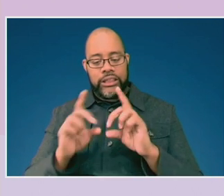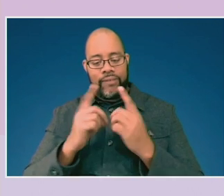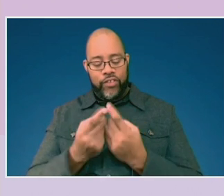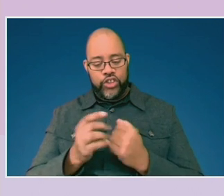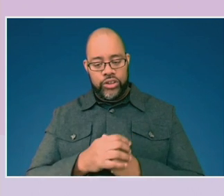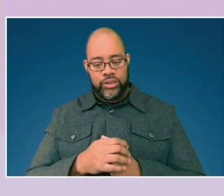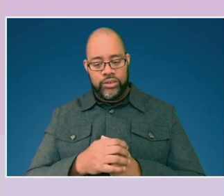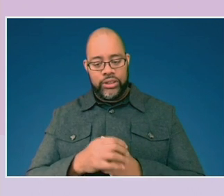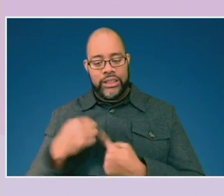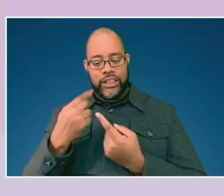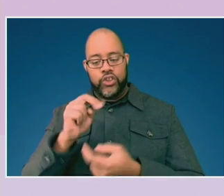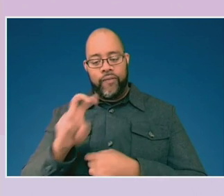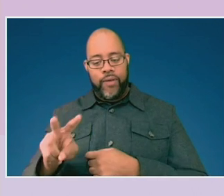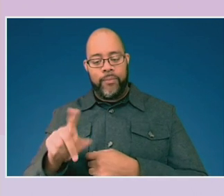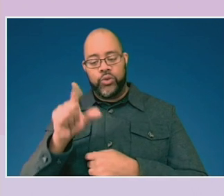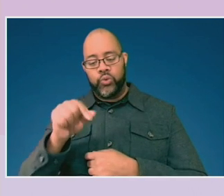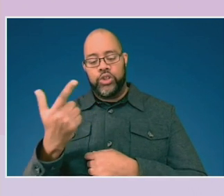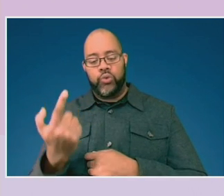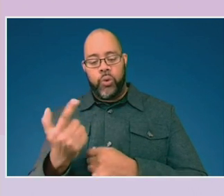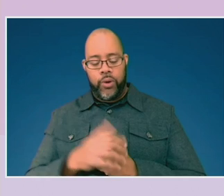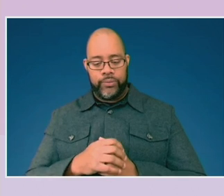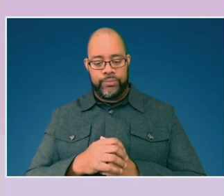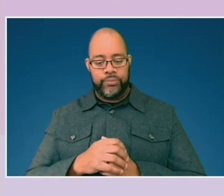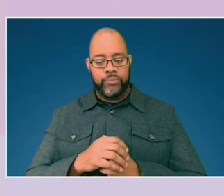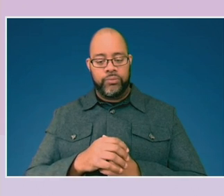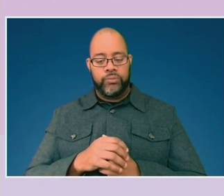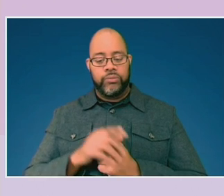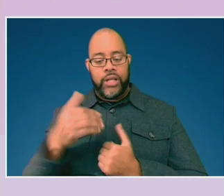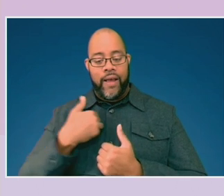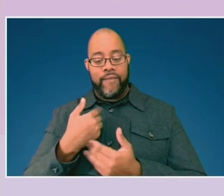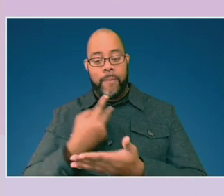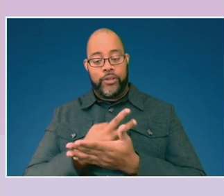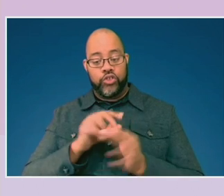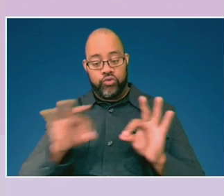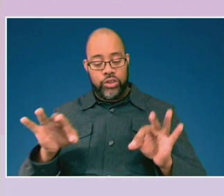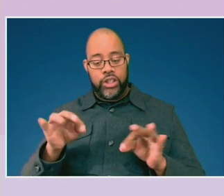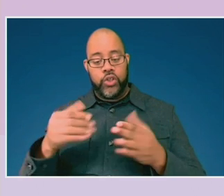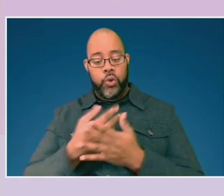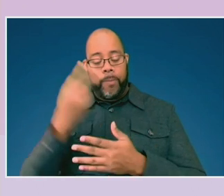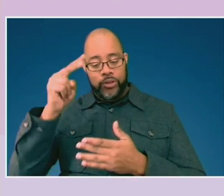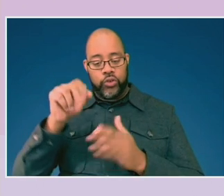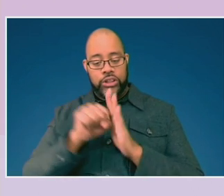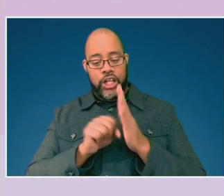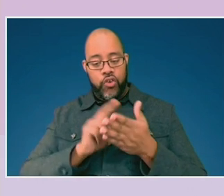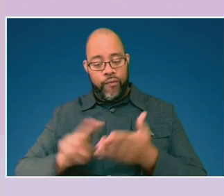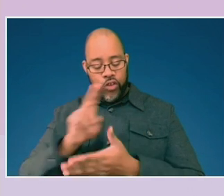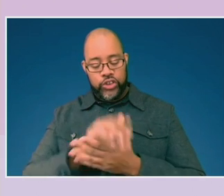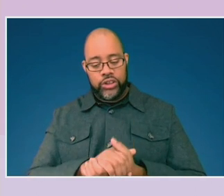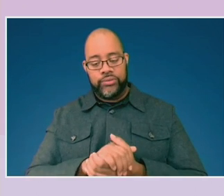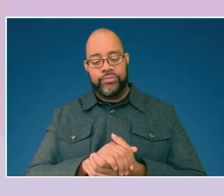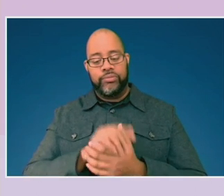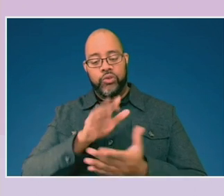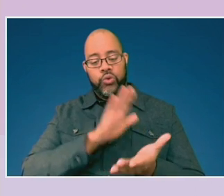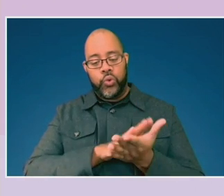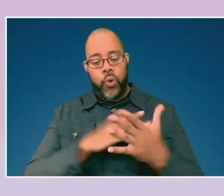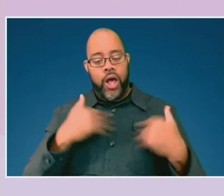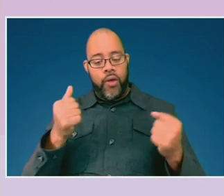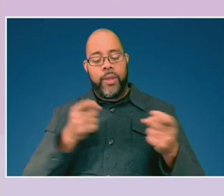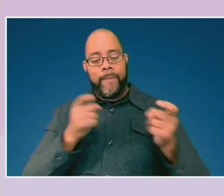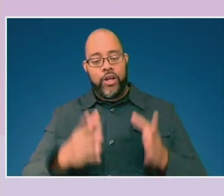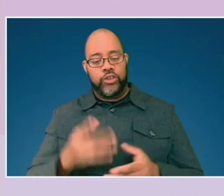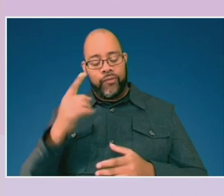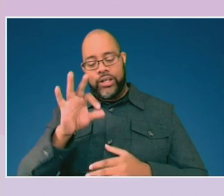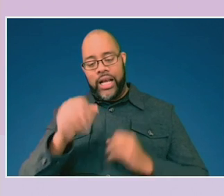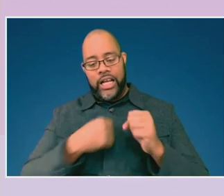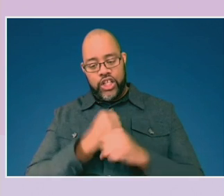since November 2021. She holds a master's degree from New Mexico State University. She was the school health manager for 9 years